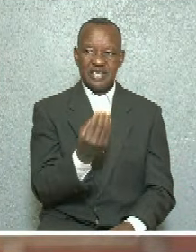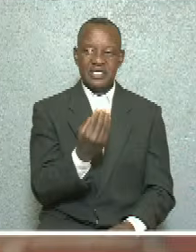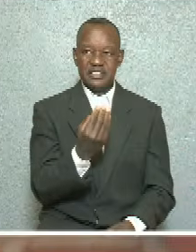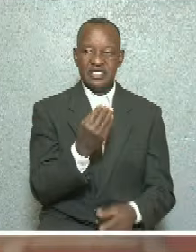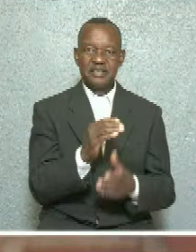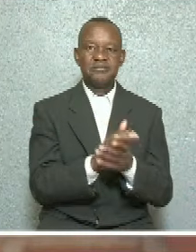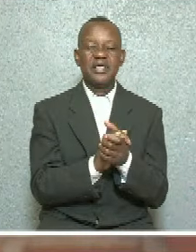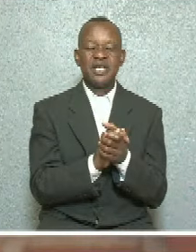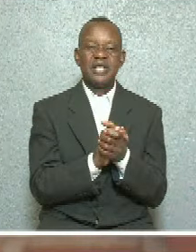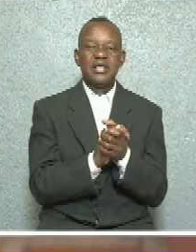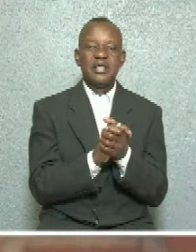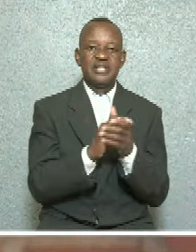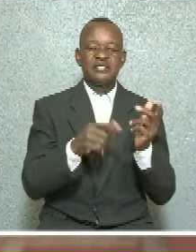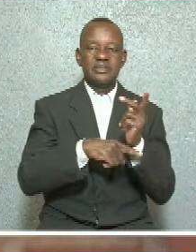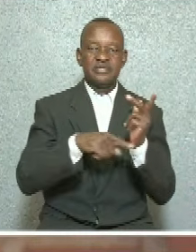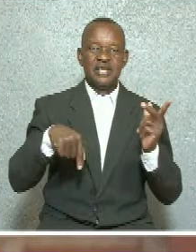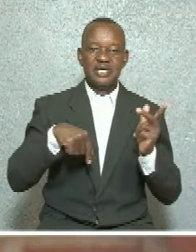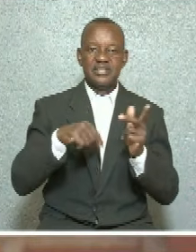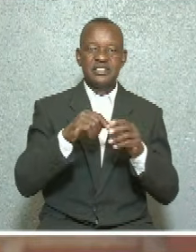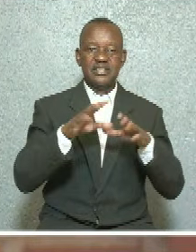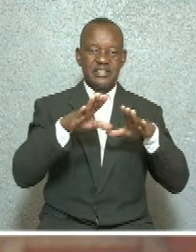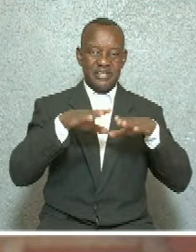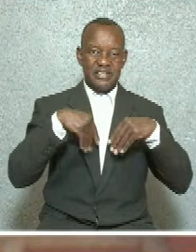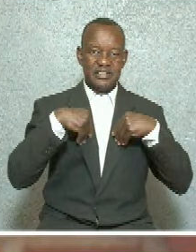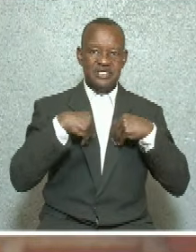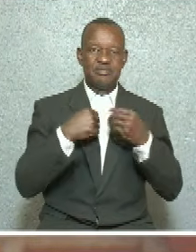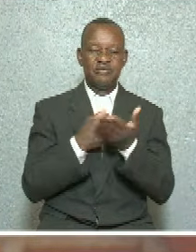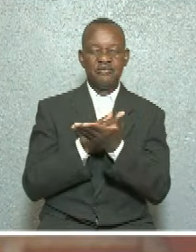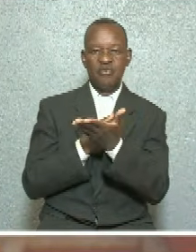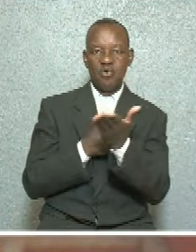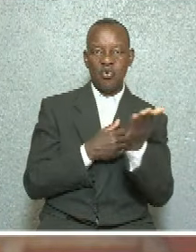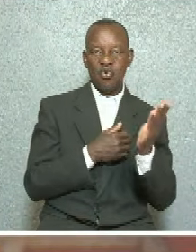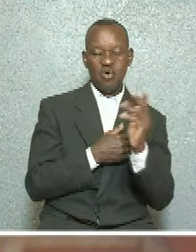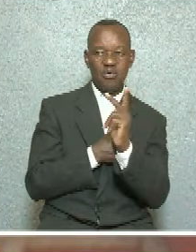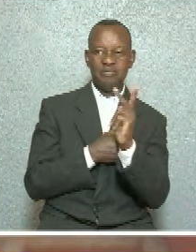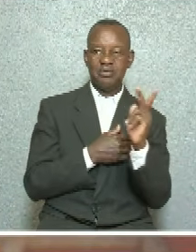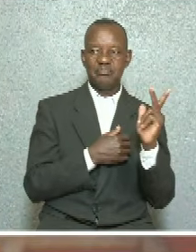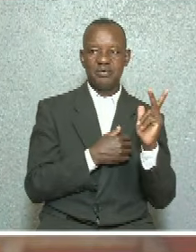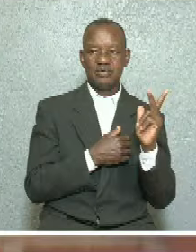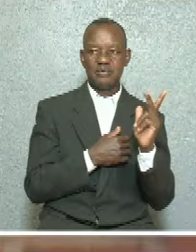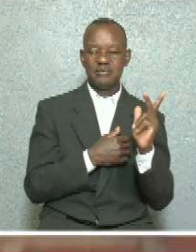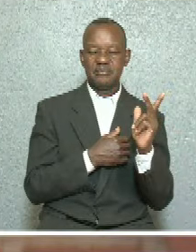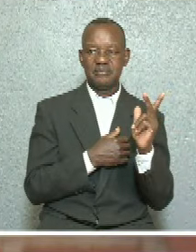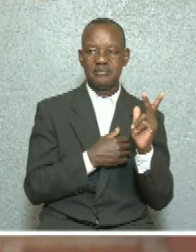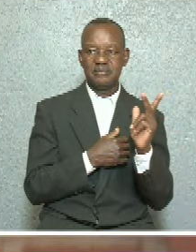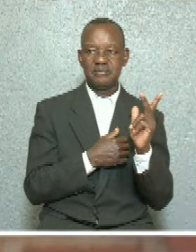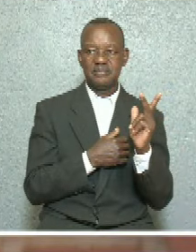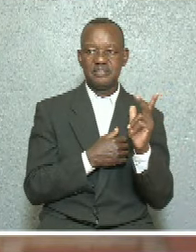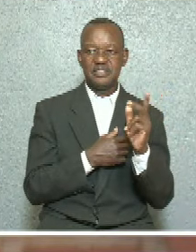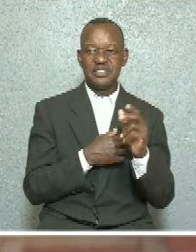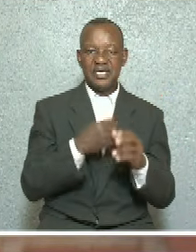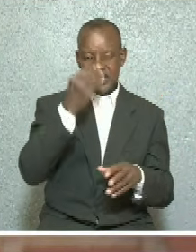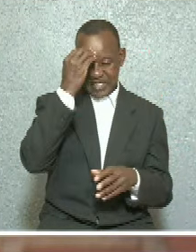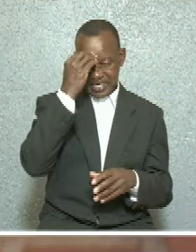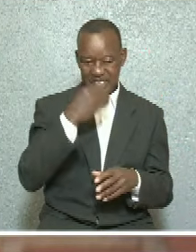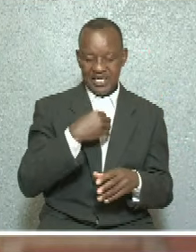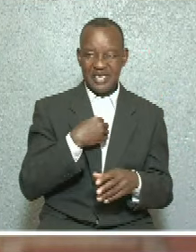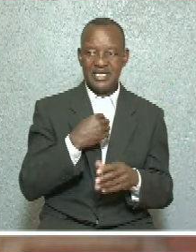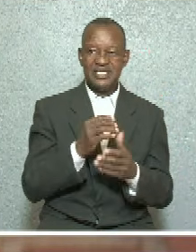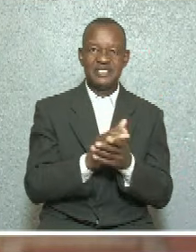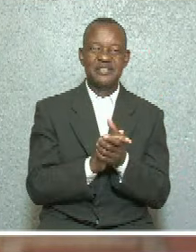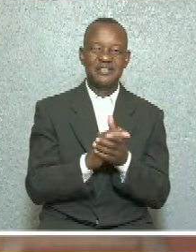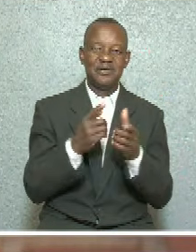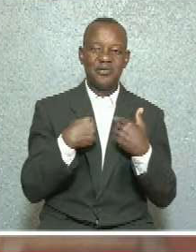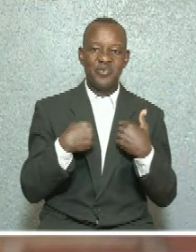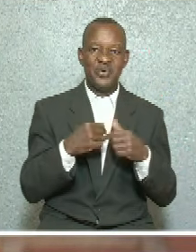necessarily sacrifice for herself. So, I don't know. we live in a multipolar